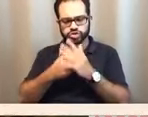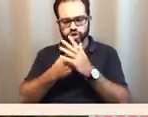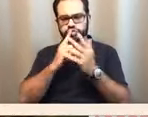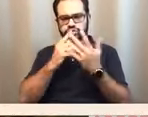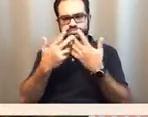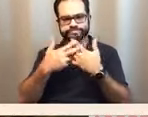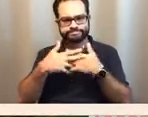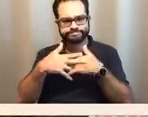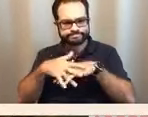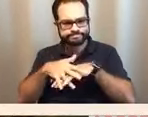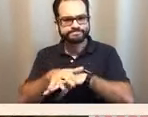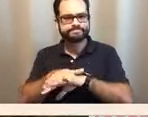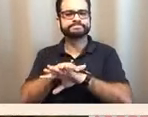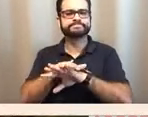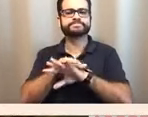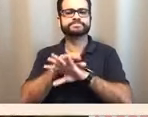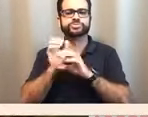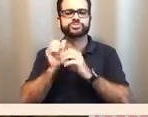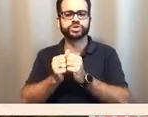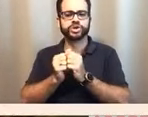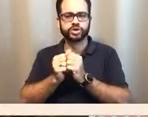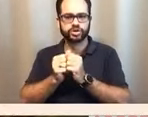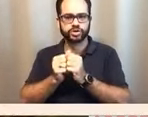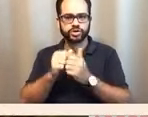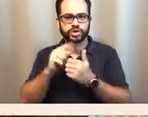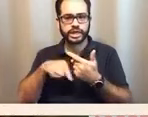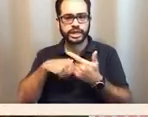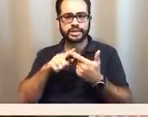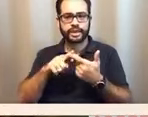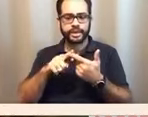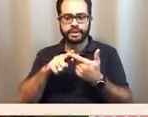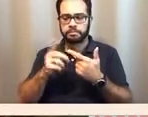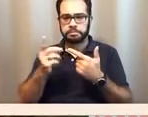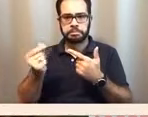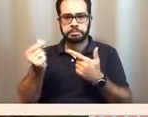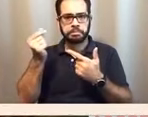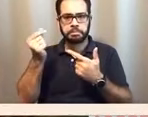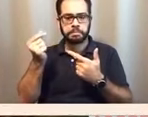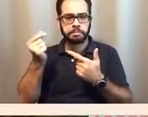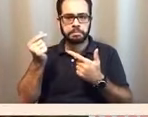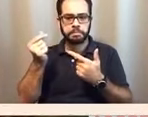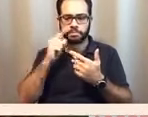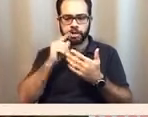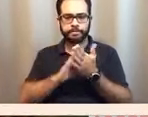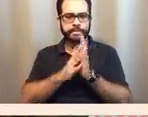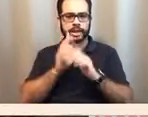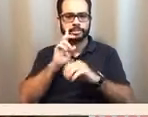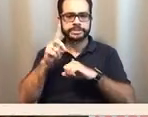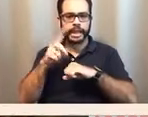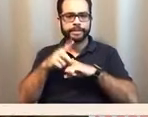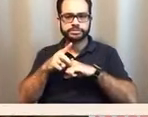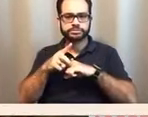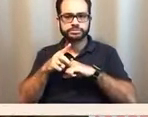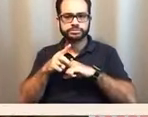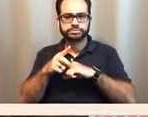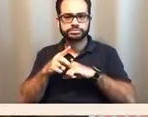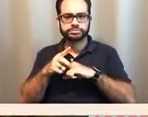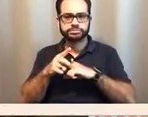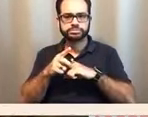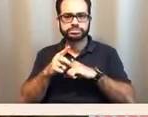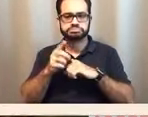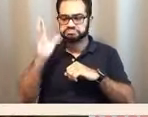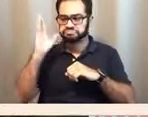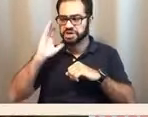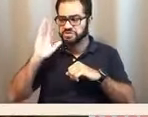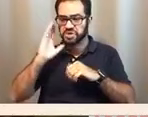and then all of a sudden, you become diamonds. Nothing, the things that used to tick you